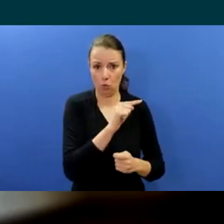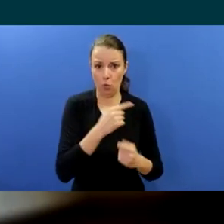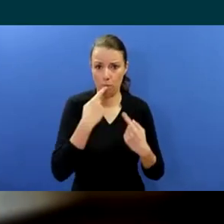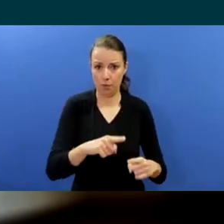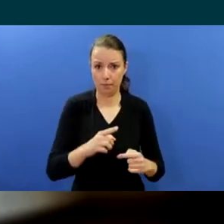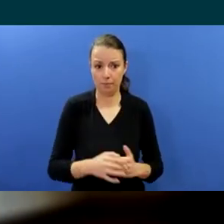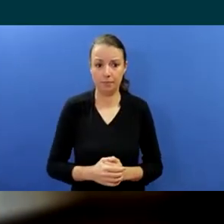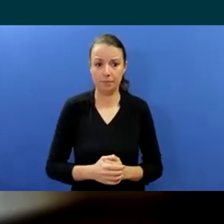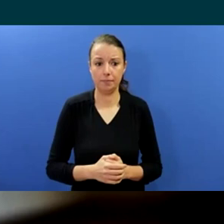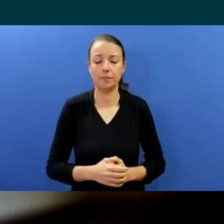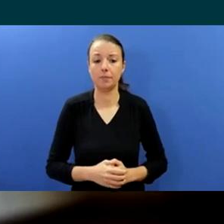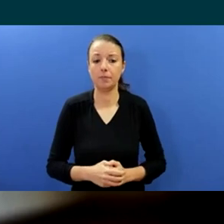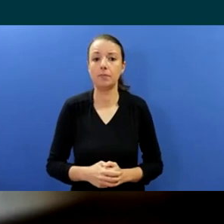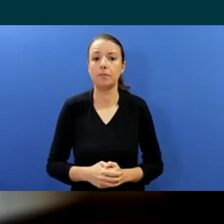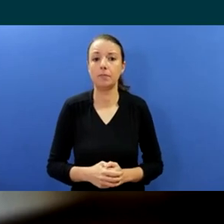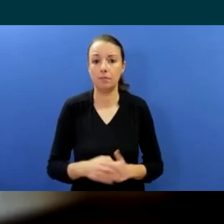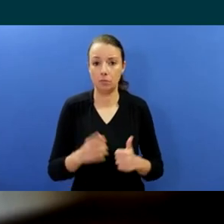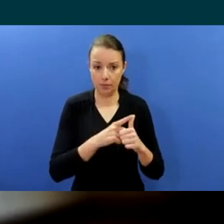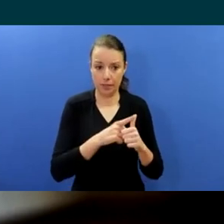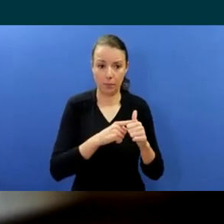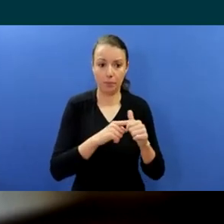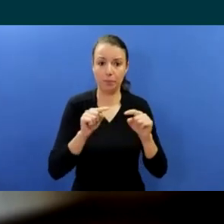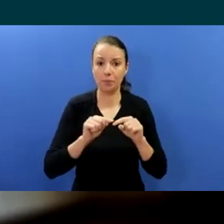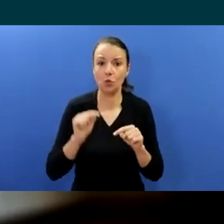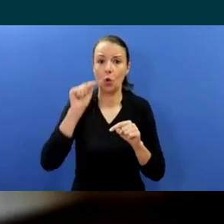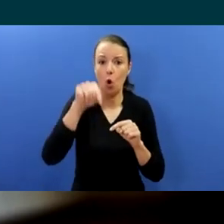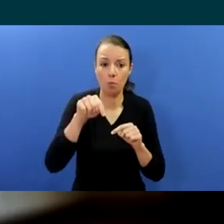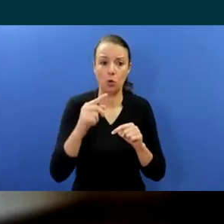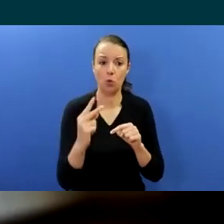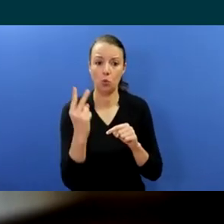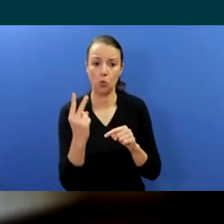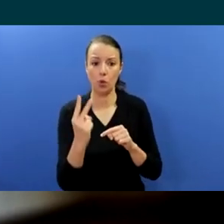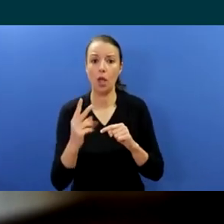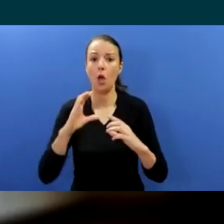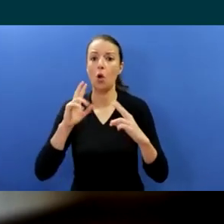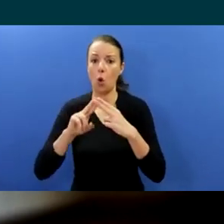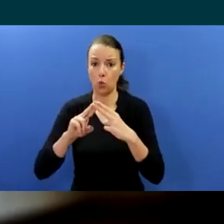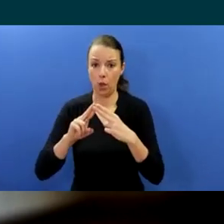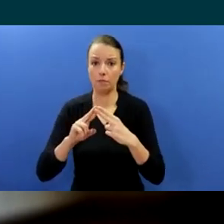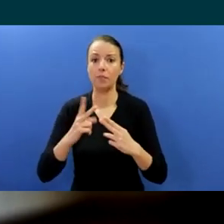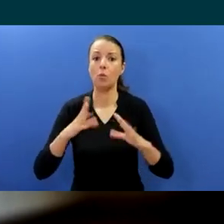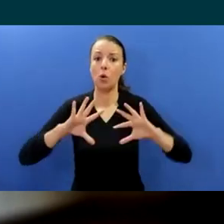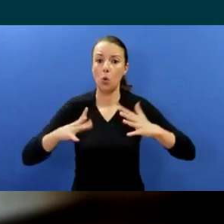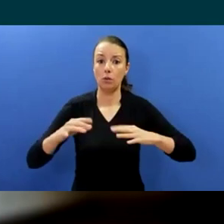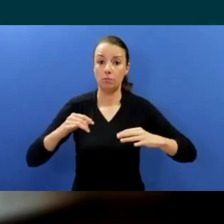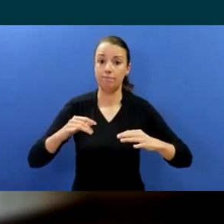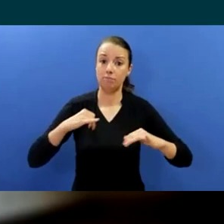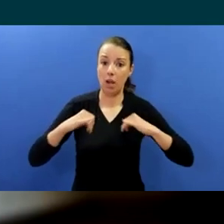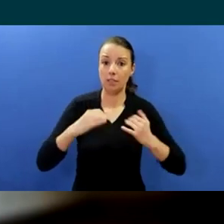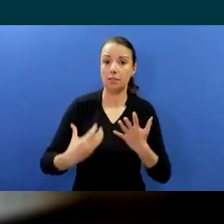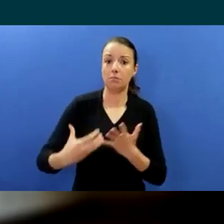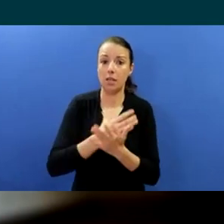consultation. Consultation is actually gathering information. You have a project, you have an idea, you have an objective, and you want to